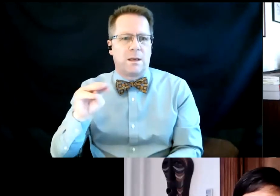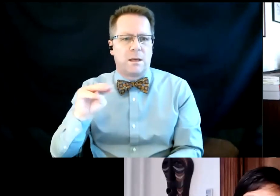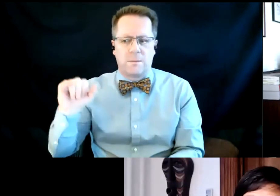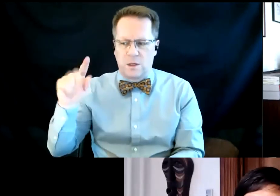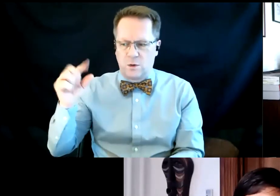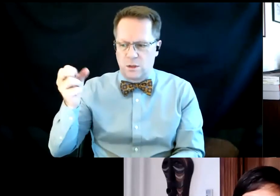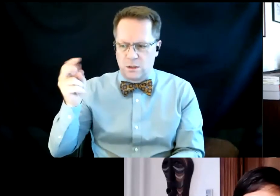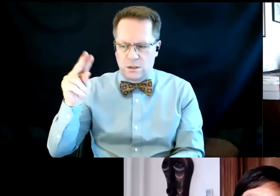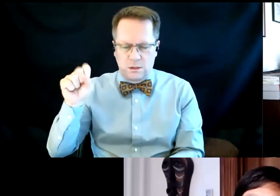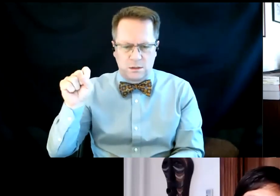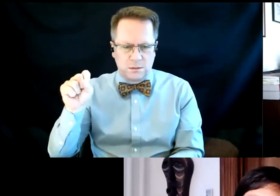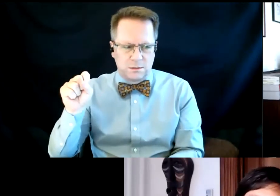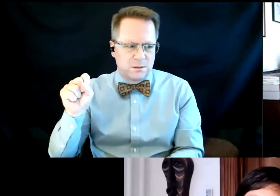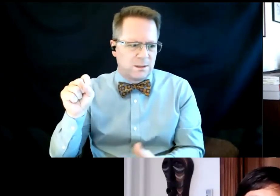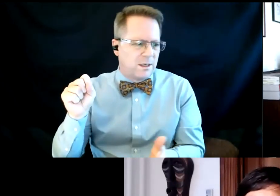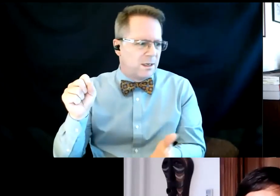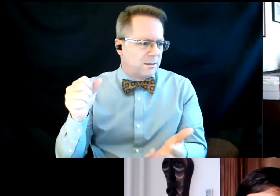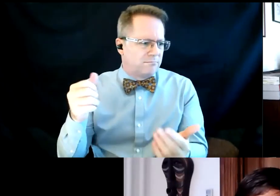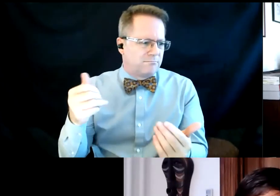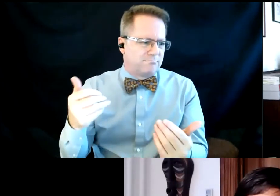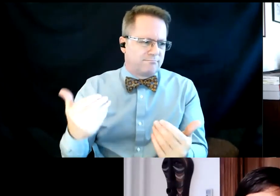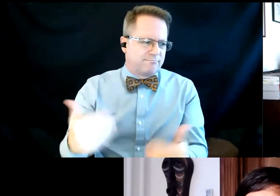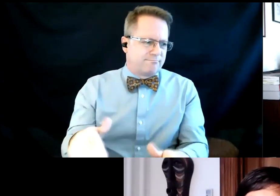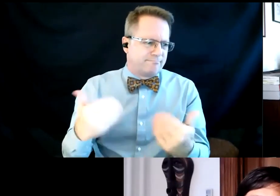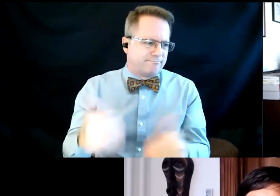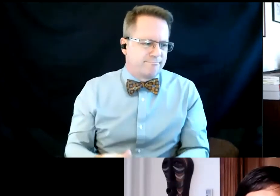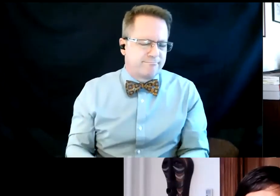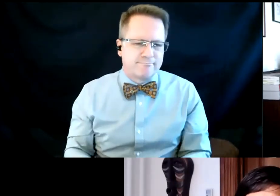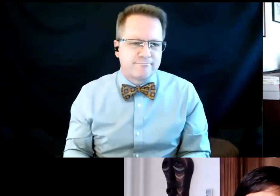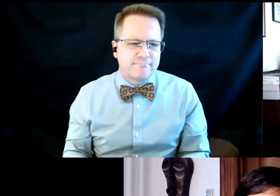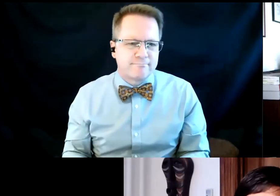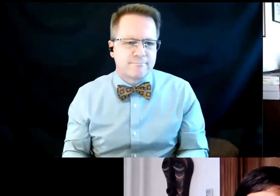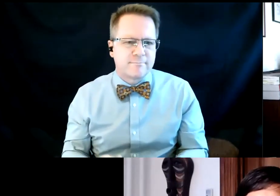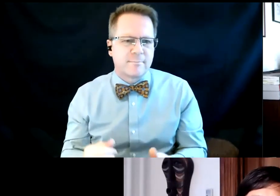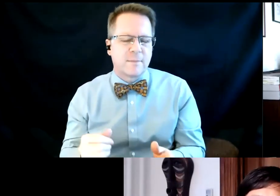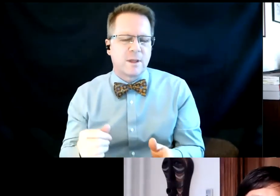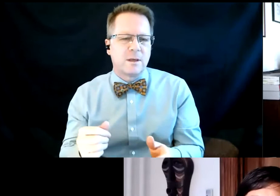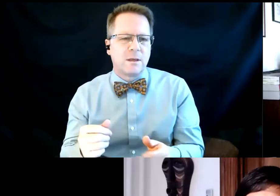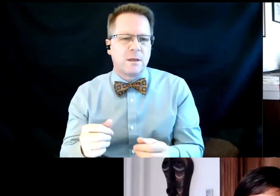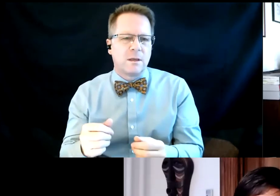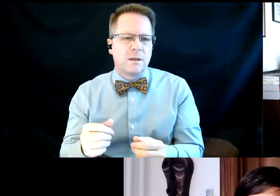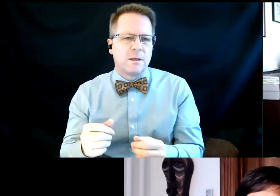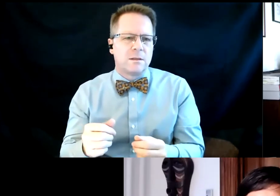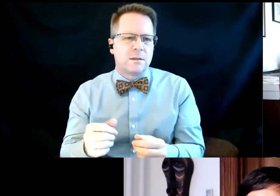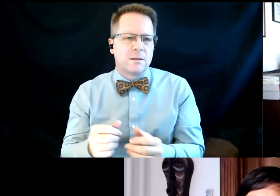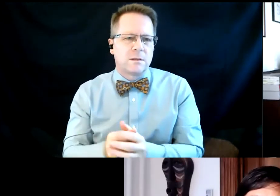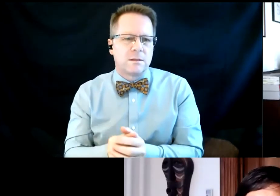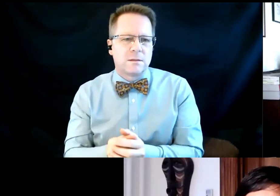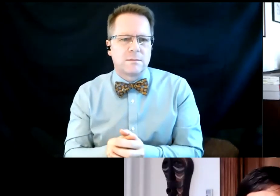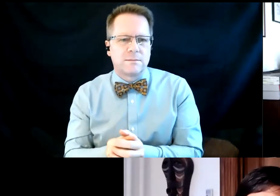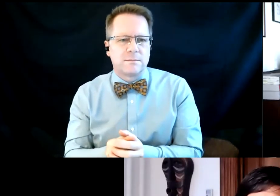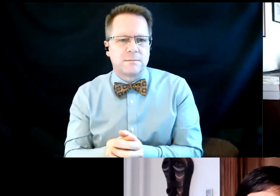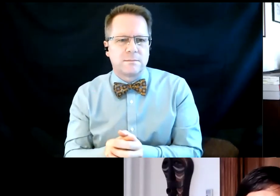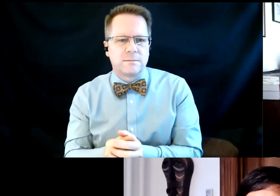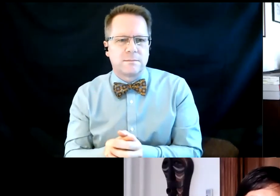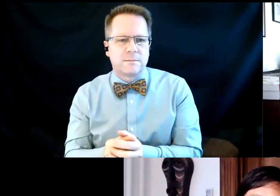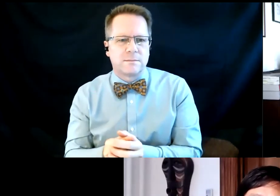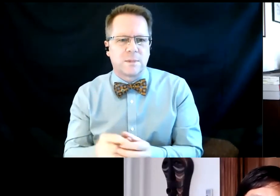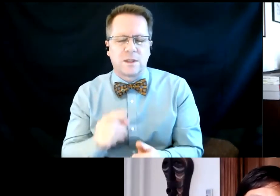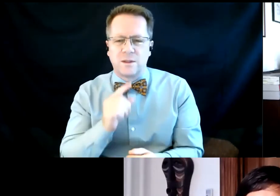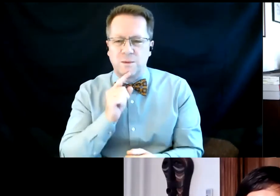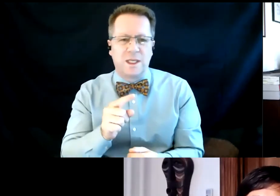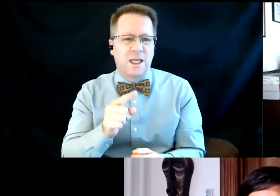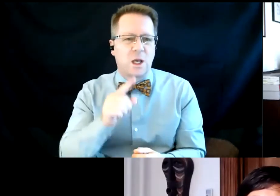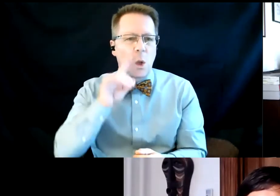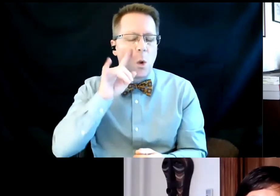next decade. I mean, this is really an attempt by the Trump administration to lock into place a distortion of our electoral system